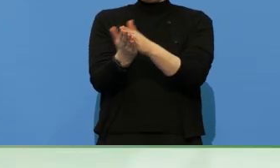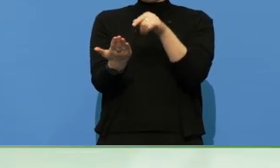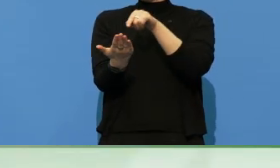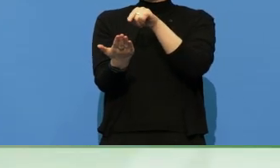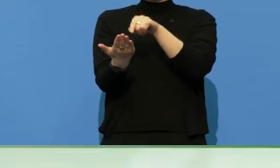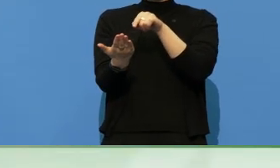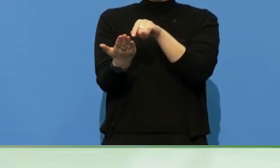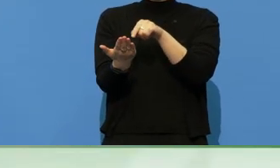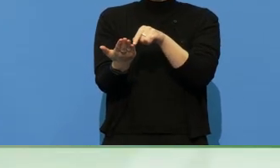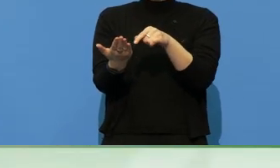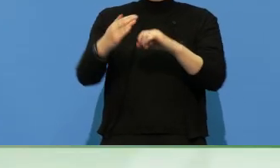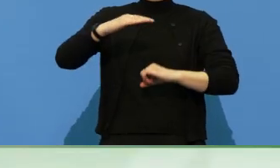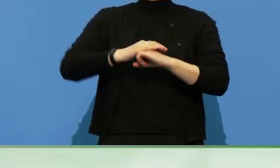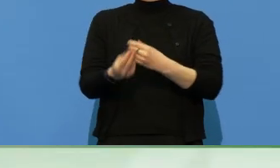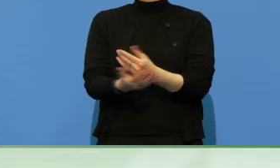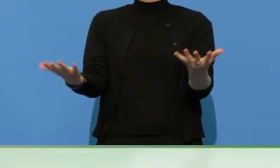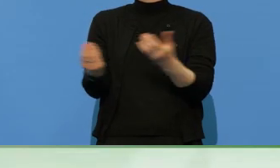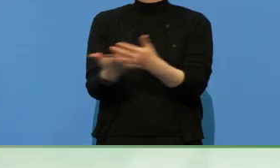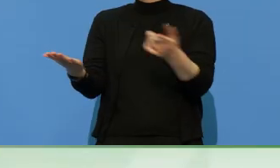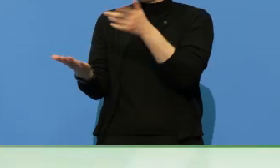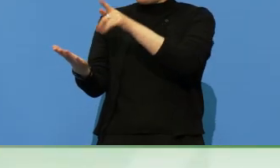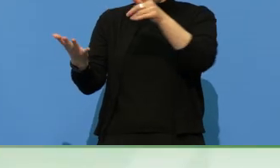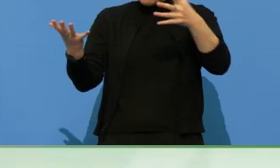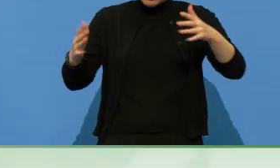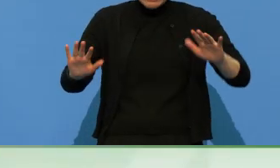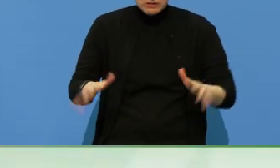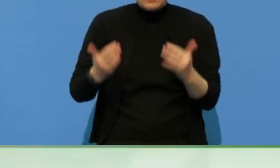minimum requirements, and actually